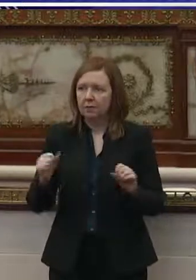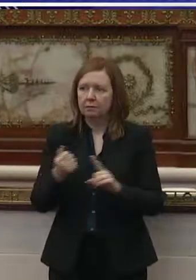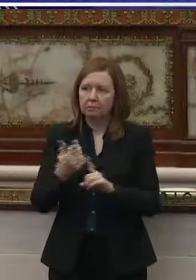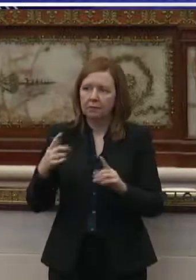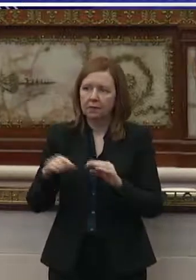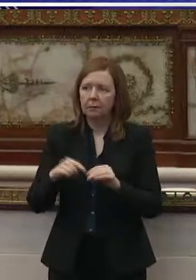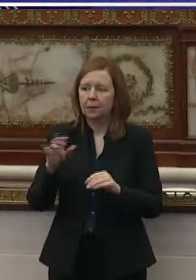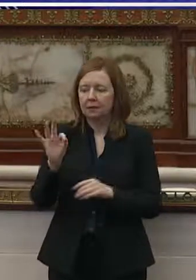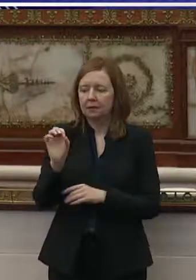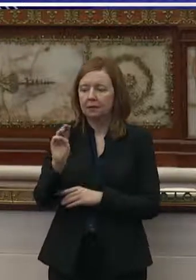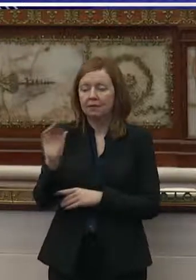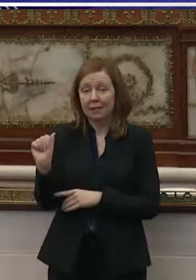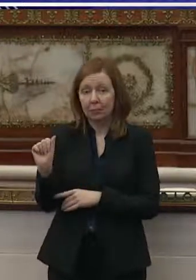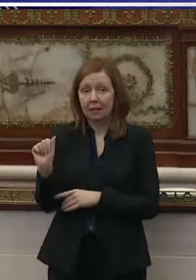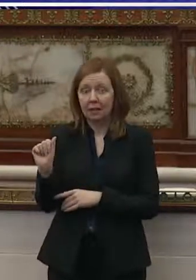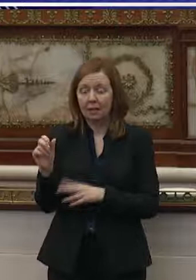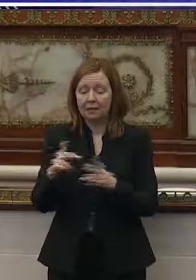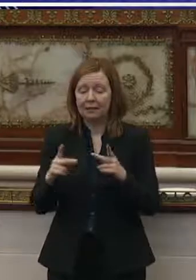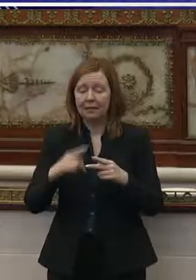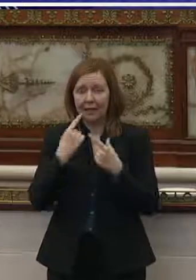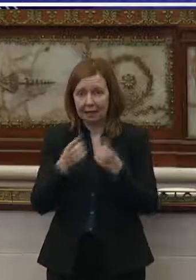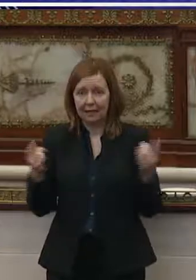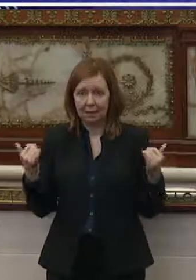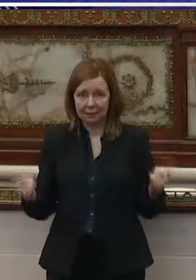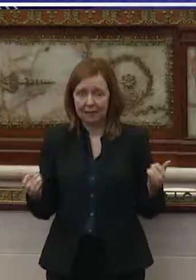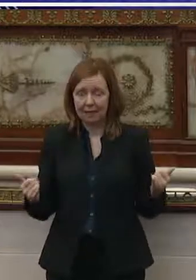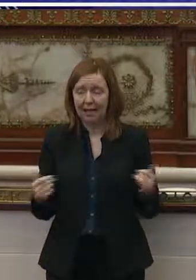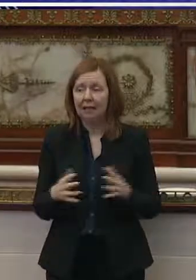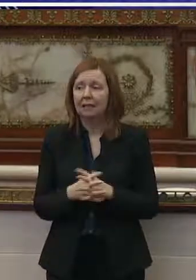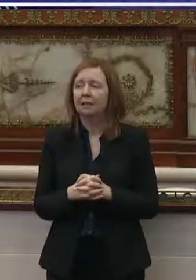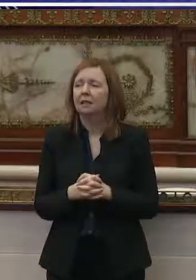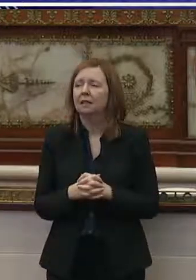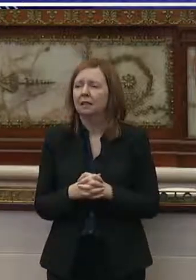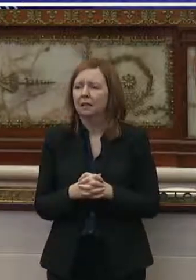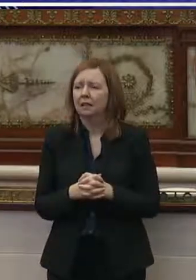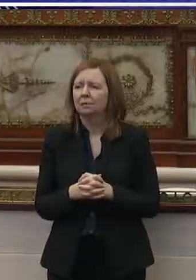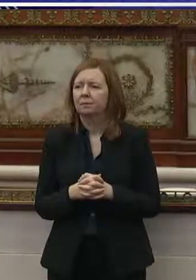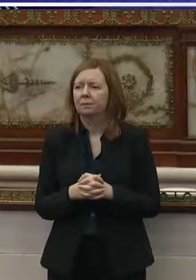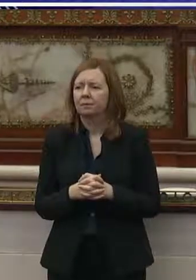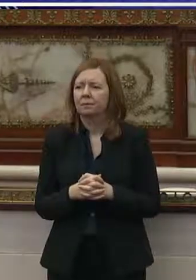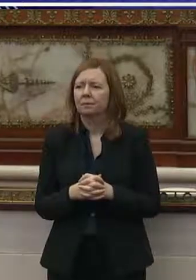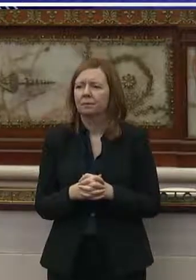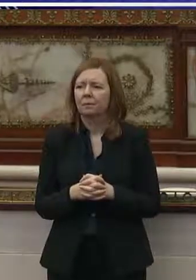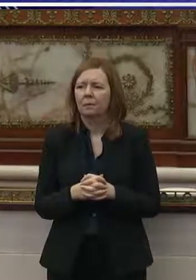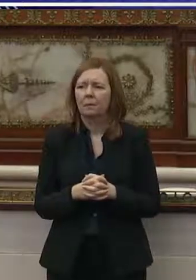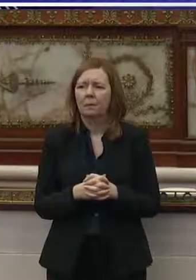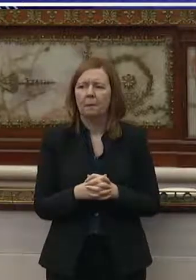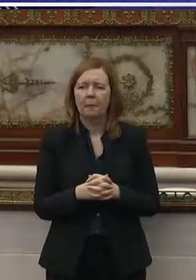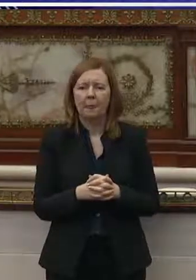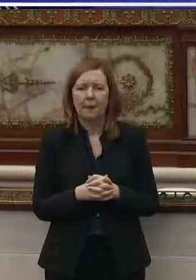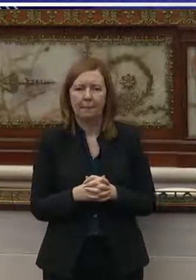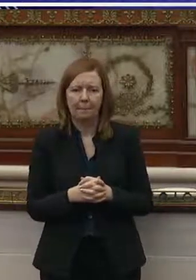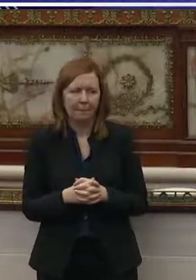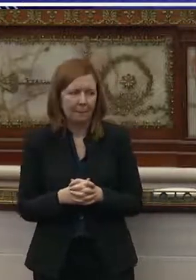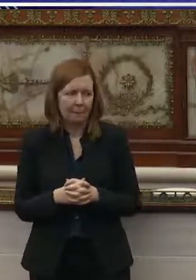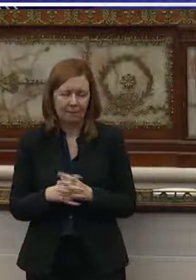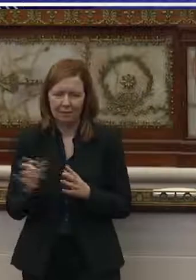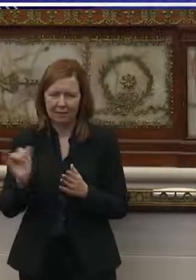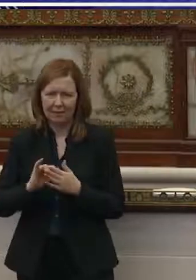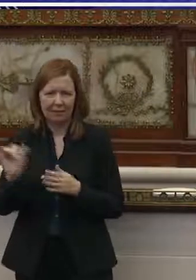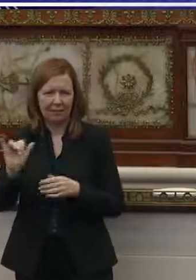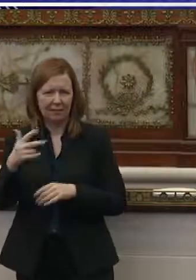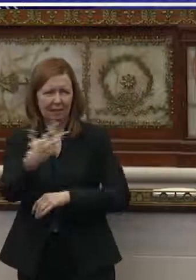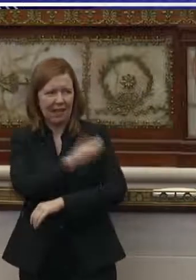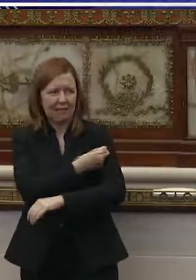the FEMA site that was announced today, and that is to be some sort of a vaccination